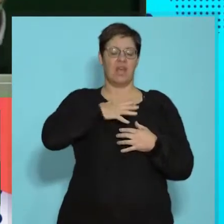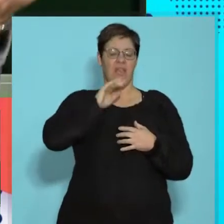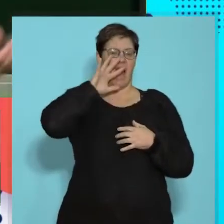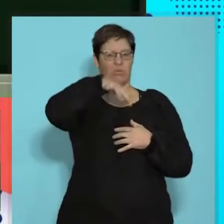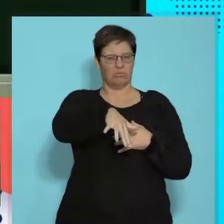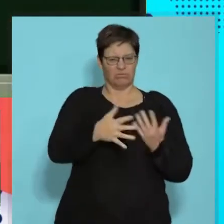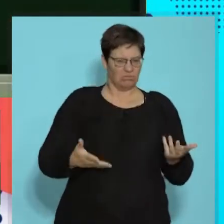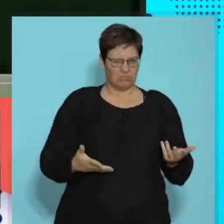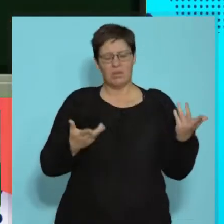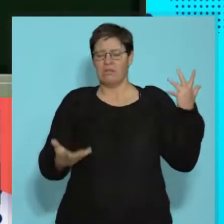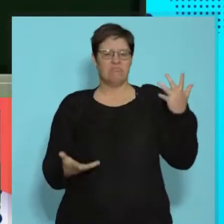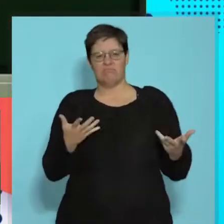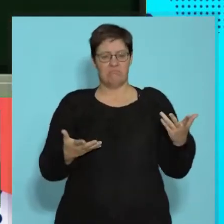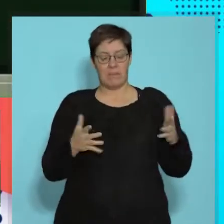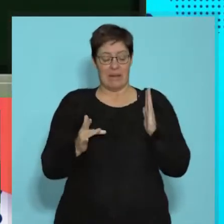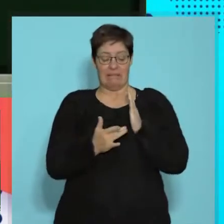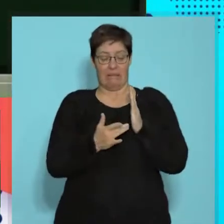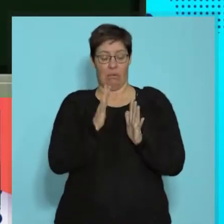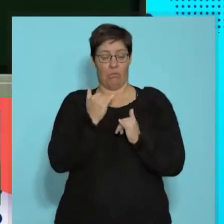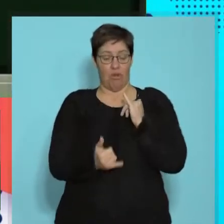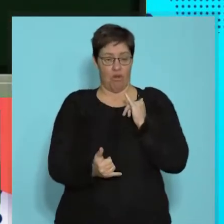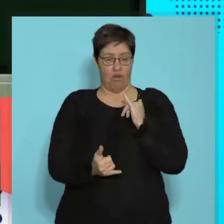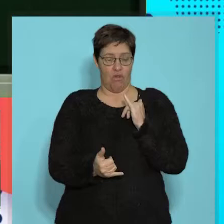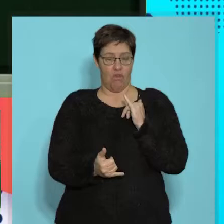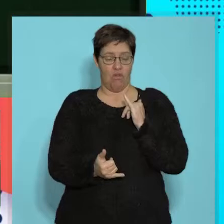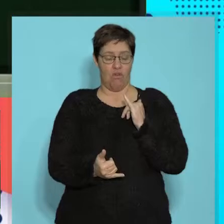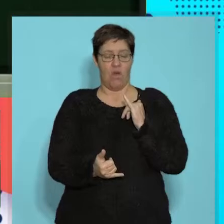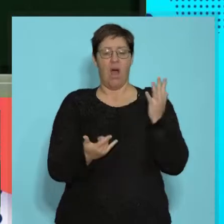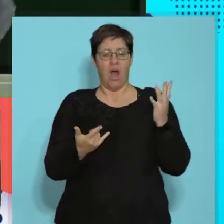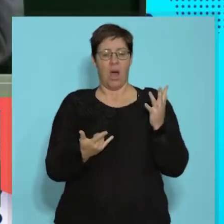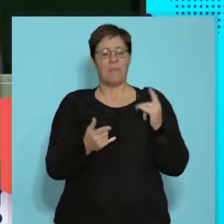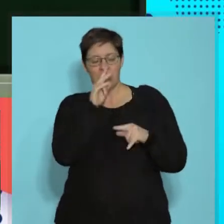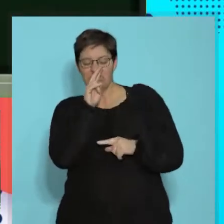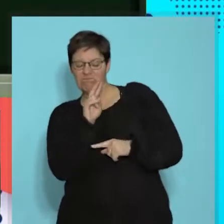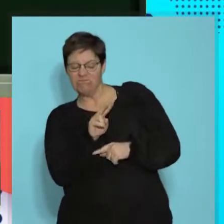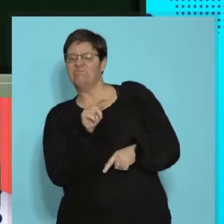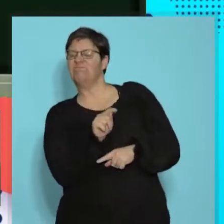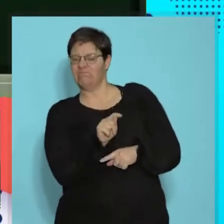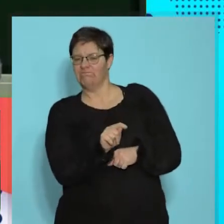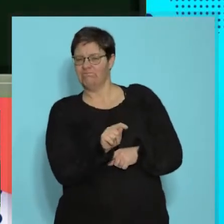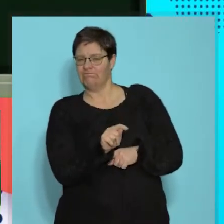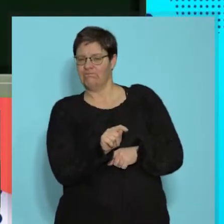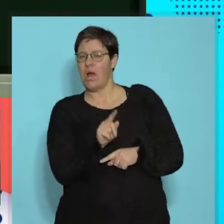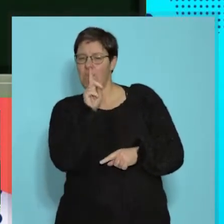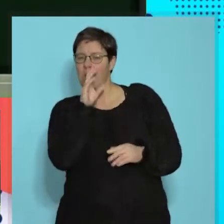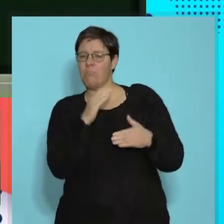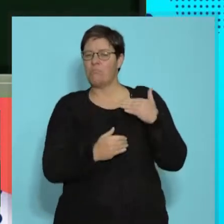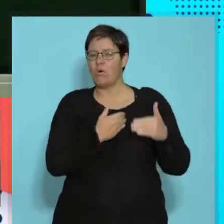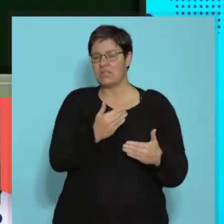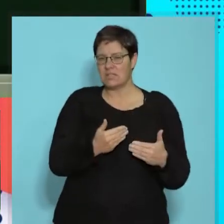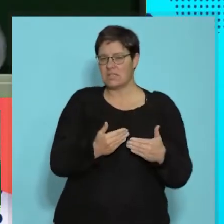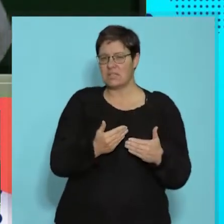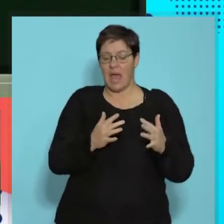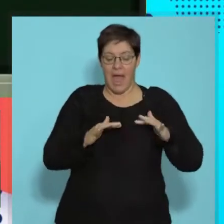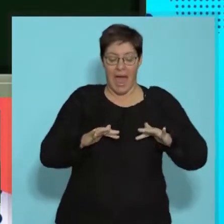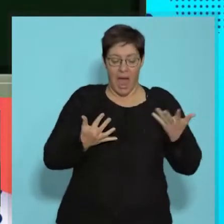we look at it today, we're going to see that maybe it's not technically correct, but that's really not a problem. That's actually what we're looking at. We're going to look at this whole process